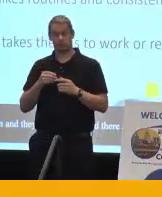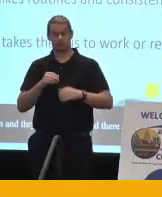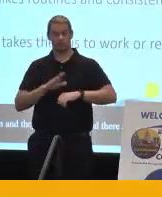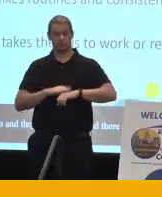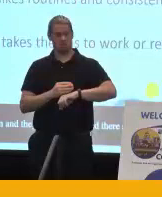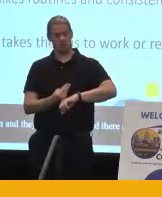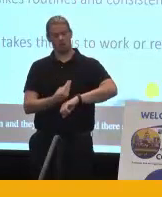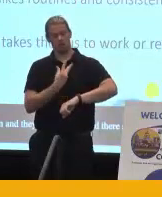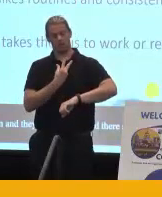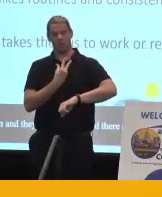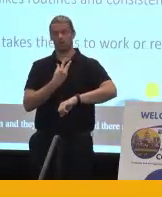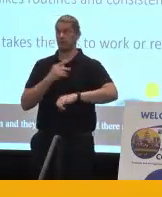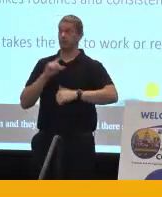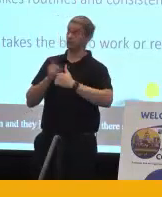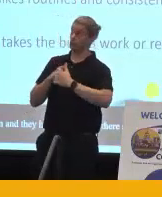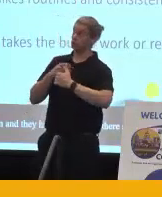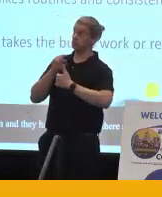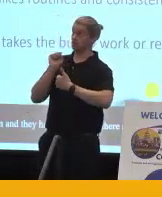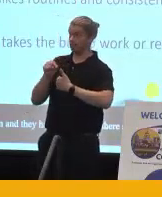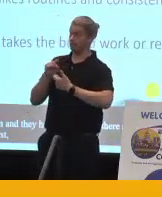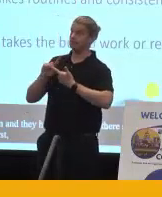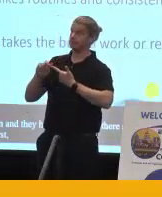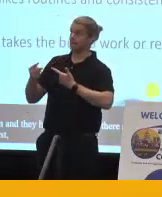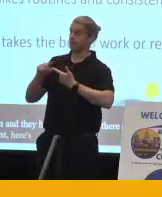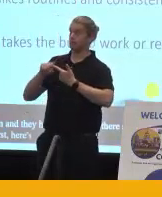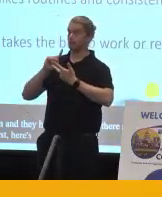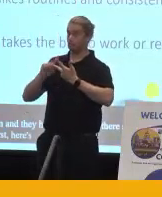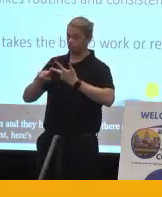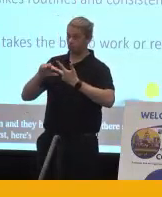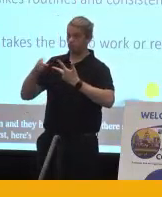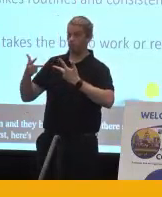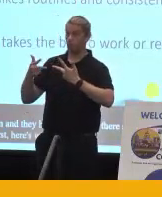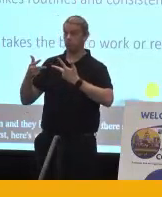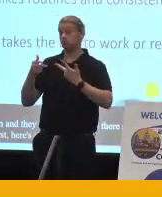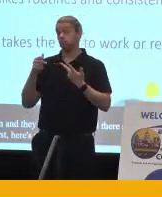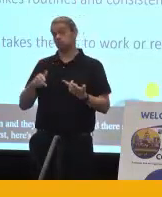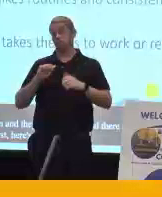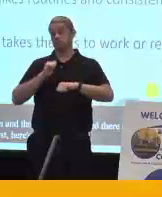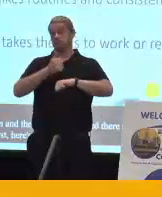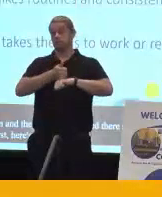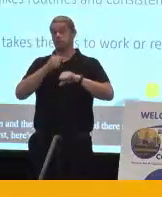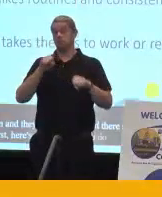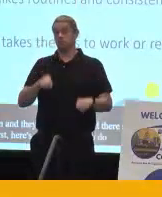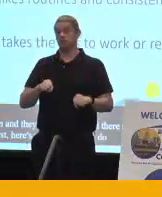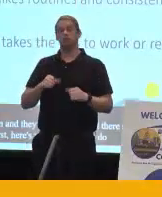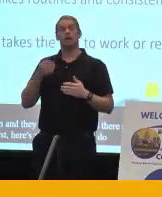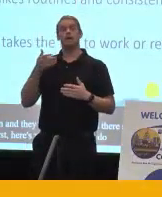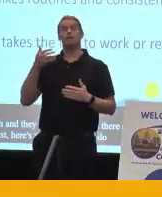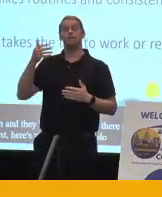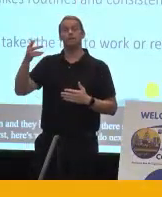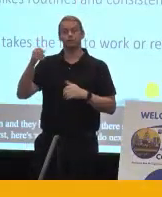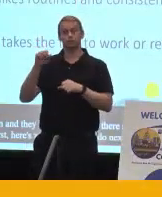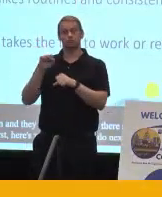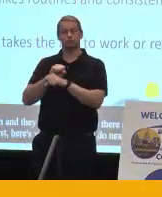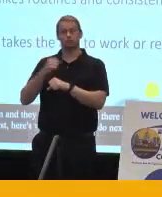what he needs to do next. Building that in for him, to have that. And then that job coach can eventually phase out as